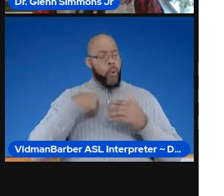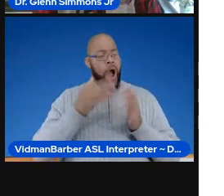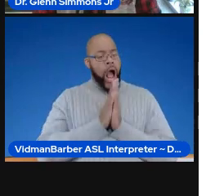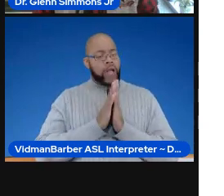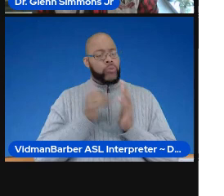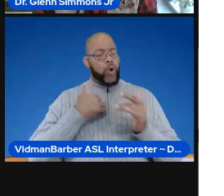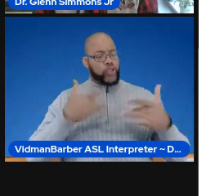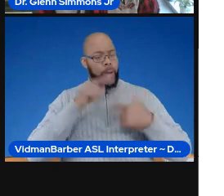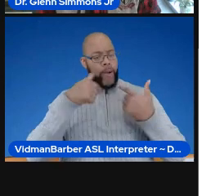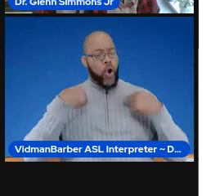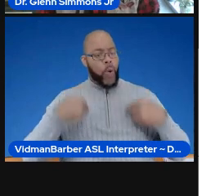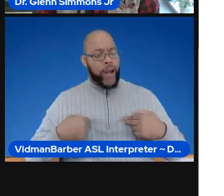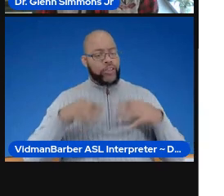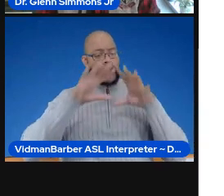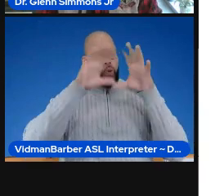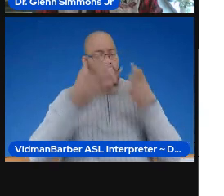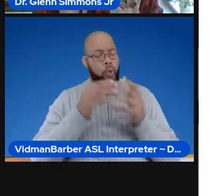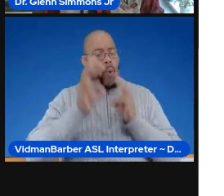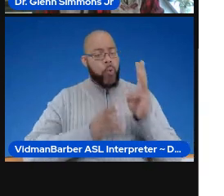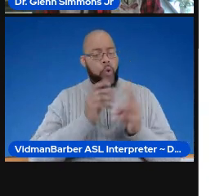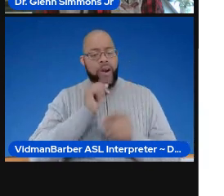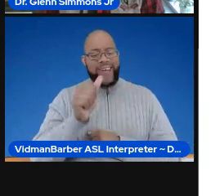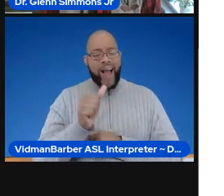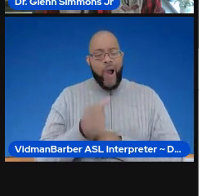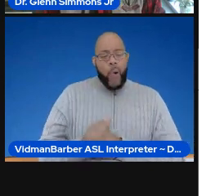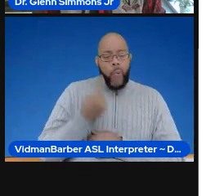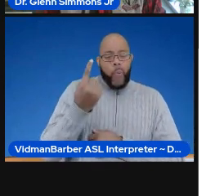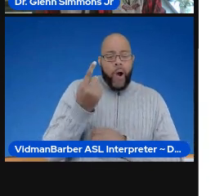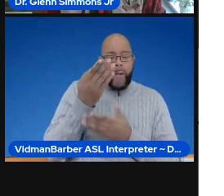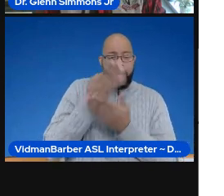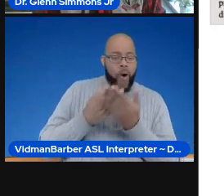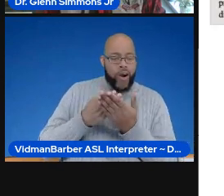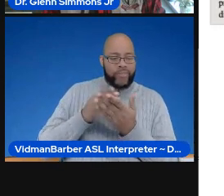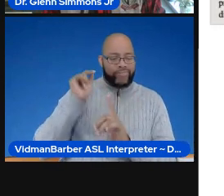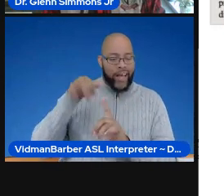humanity at the global scale, not just one aspect of it.